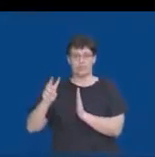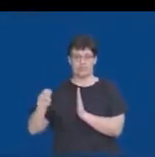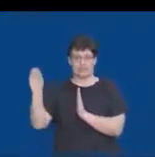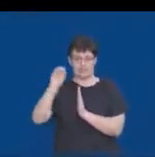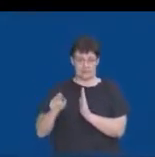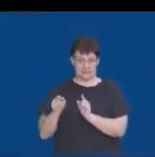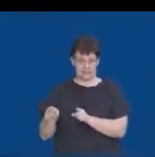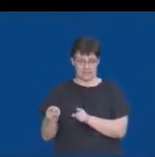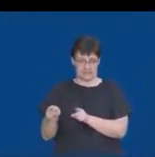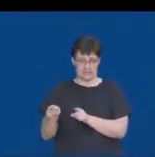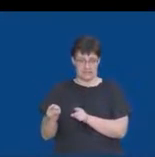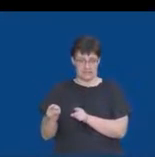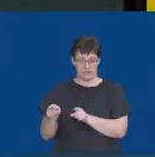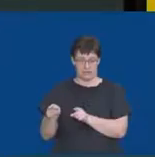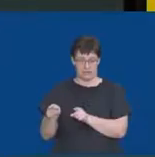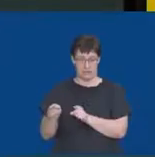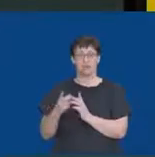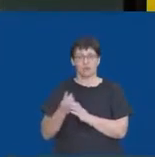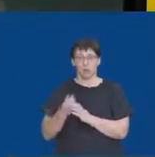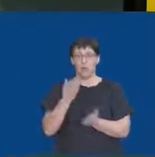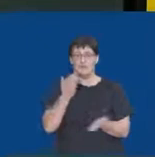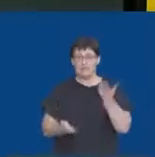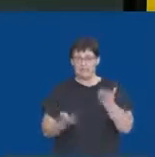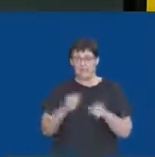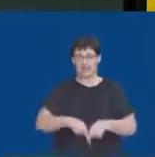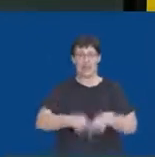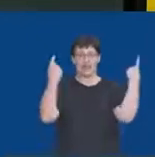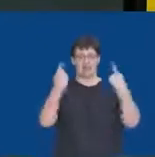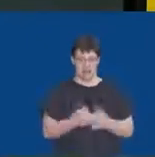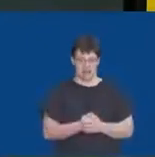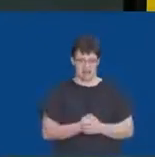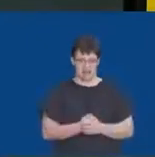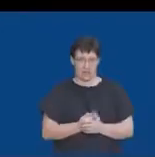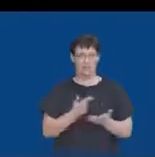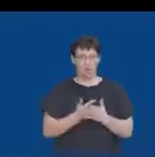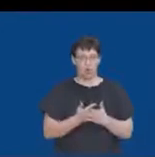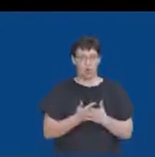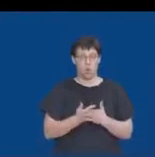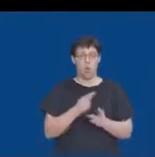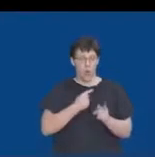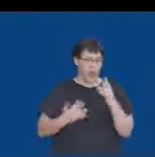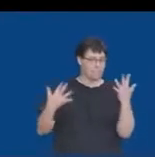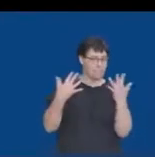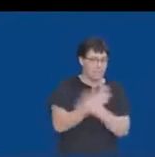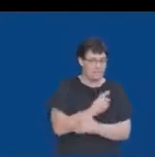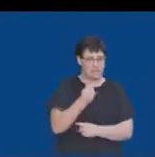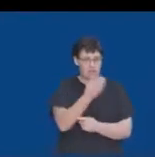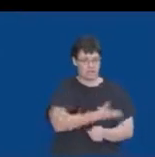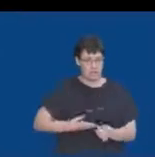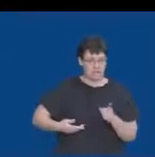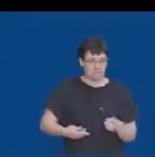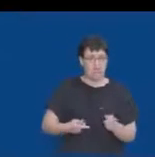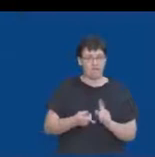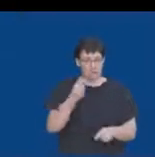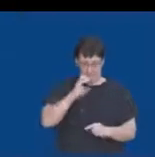120%. Okay? So my scale is different. So with this graph, because I'm missing the first part, I'm missing